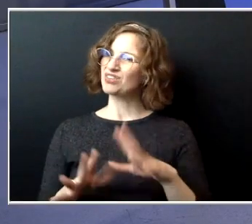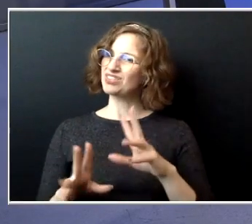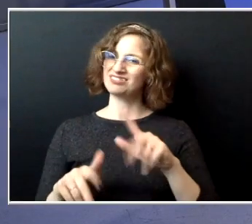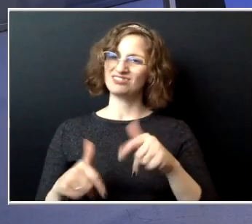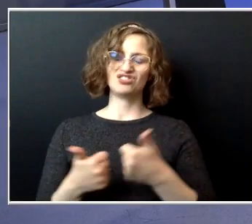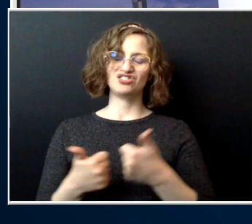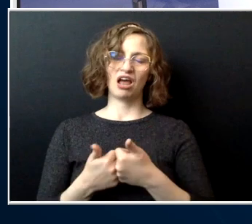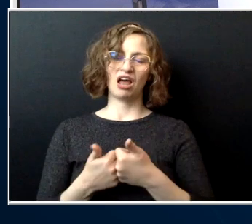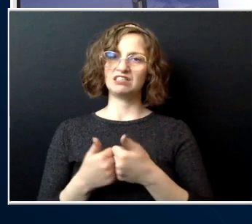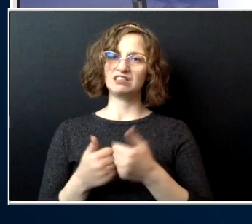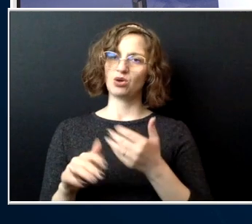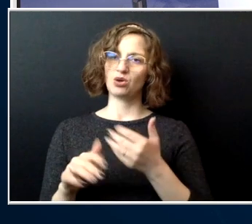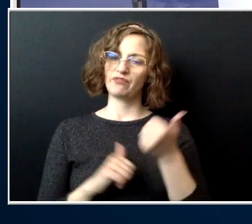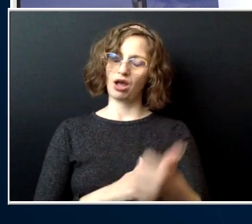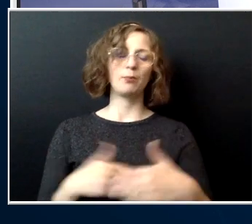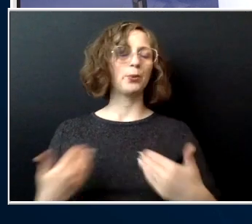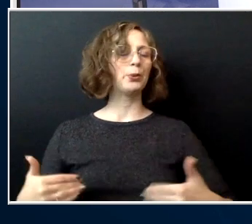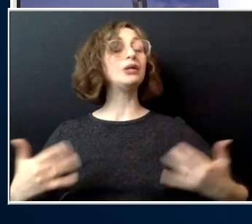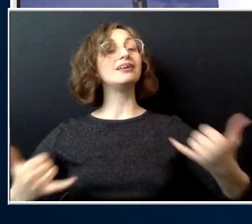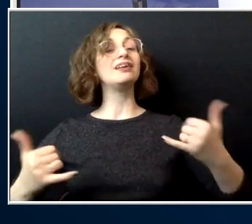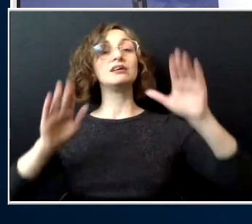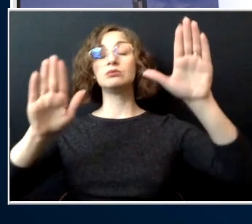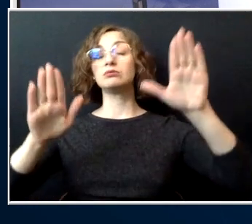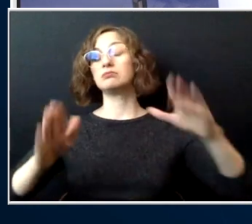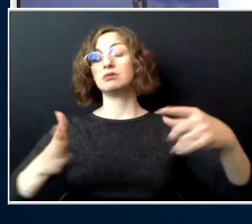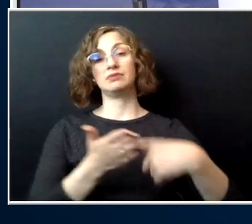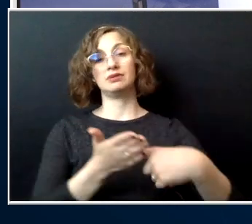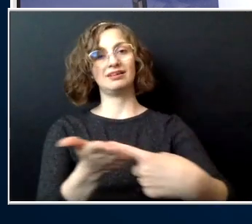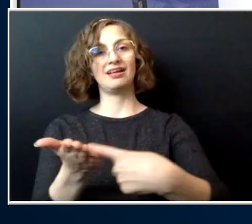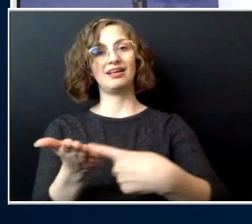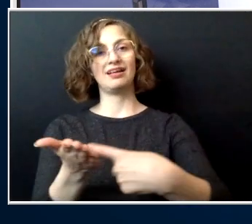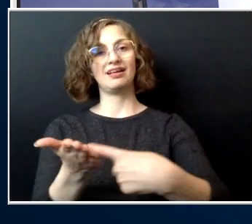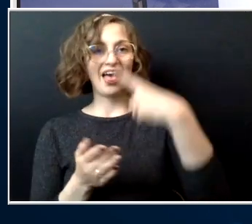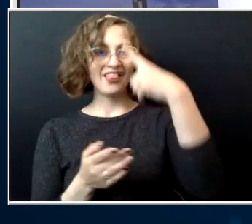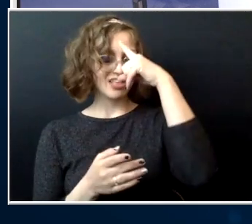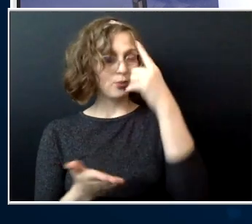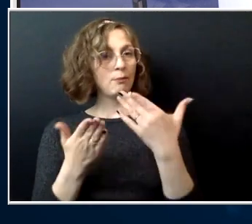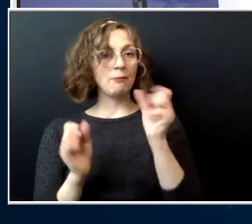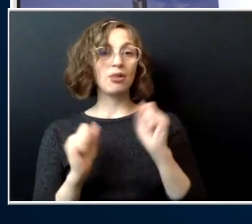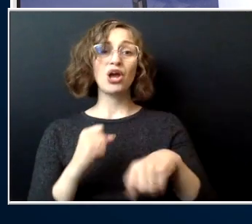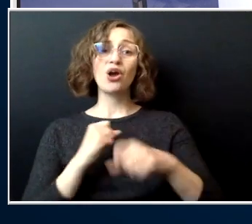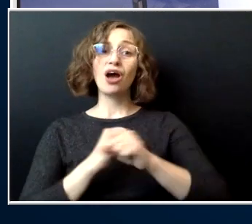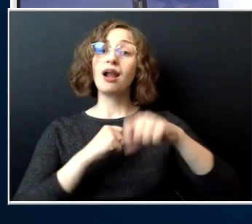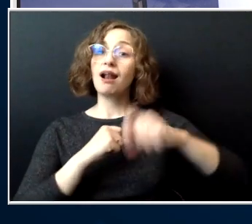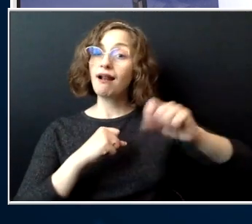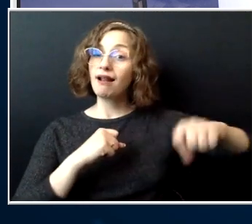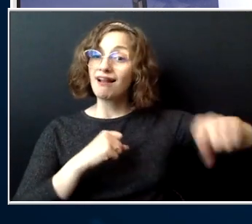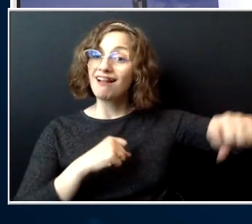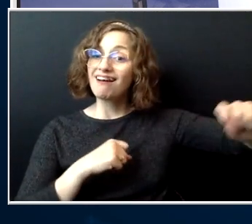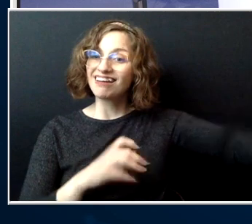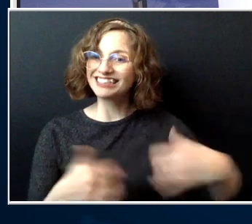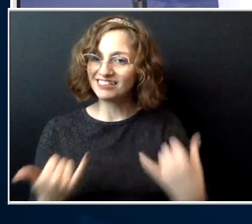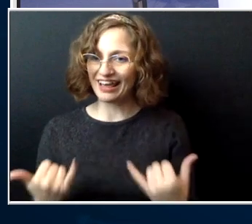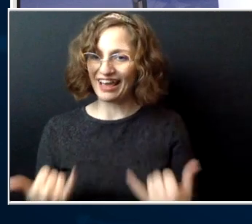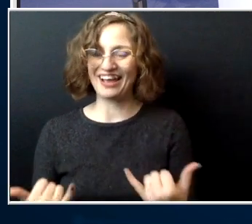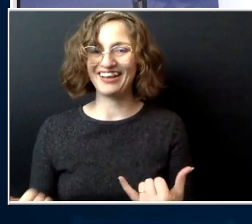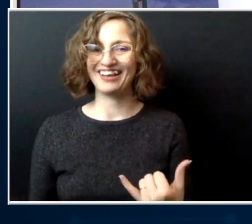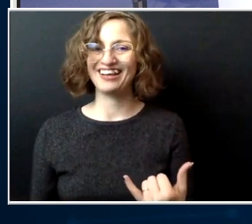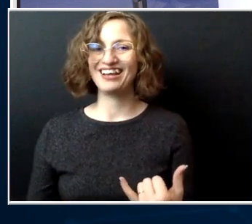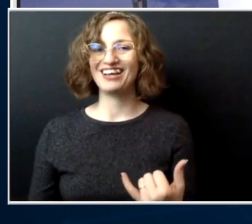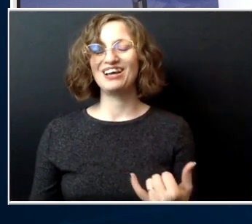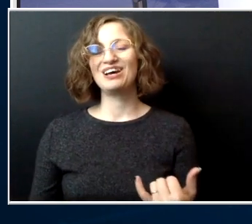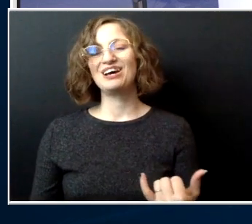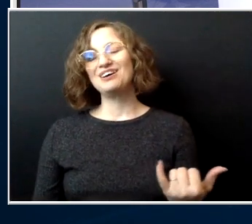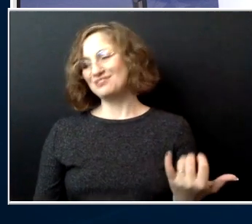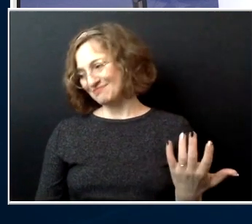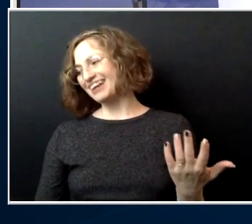been an amazing discussion, and I think we could probably go on ad nauseum today. But I know we have